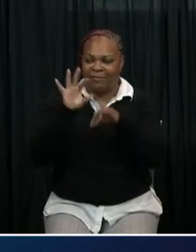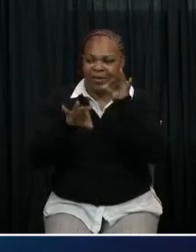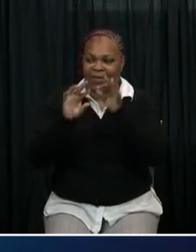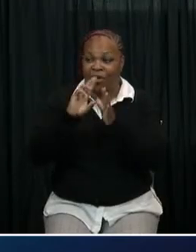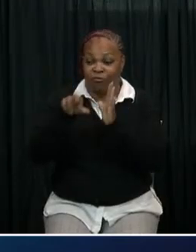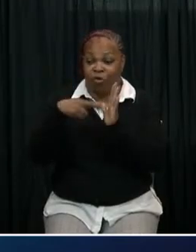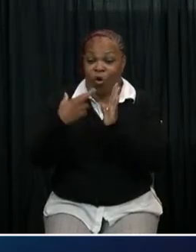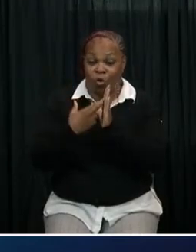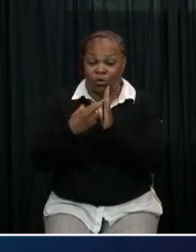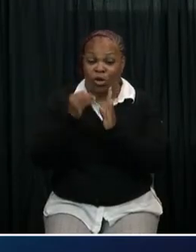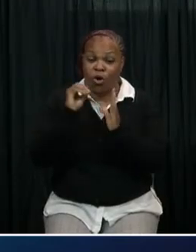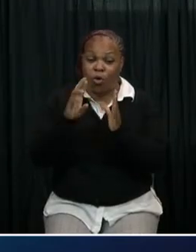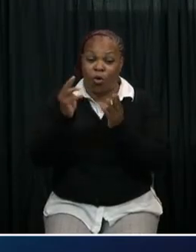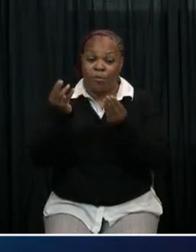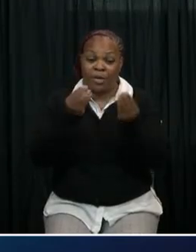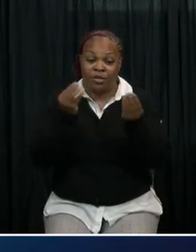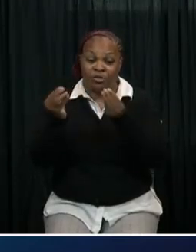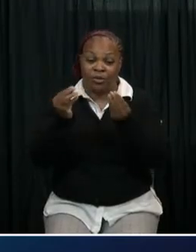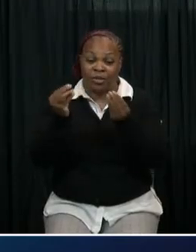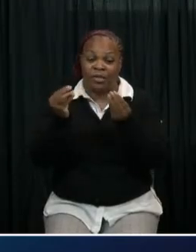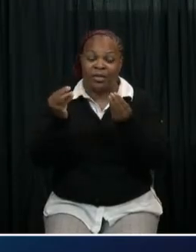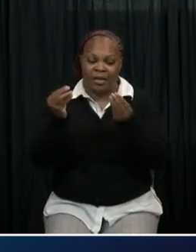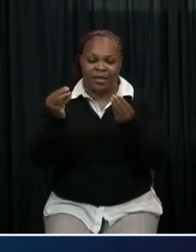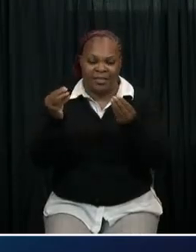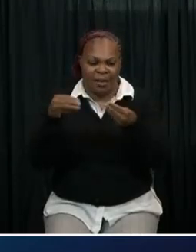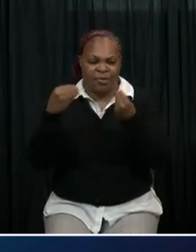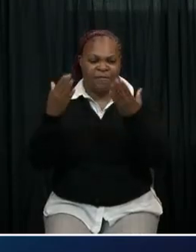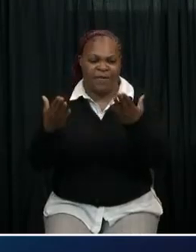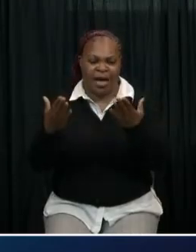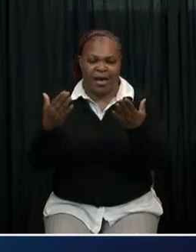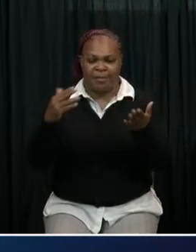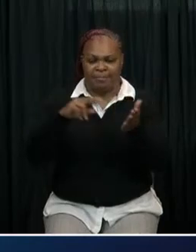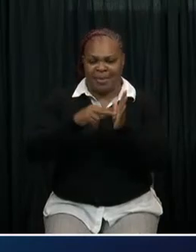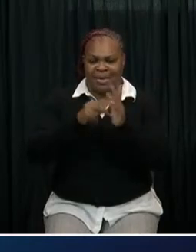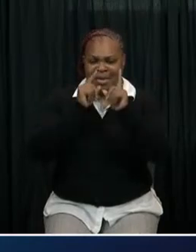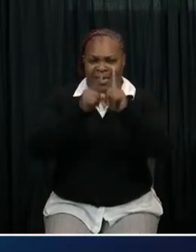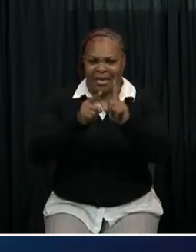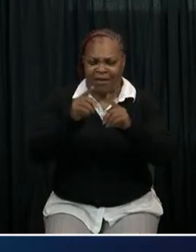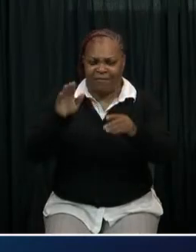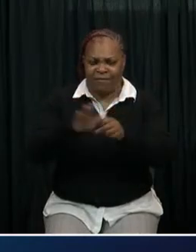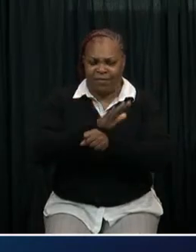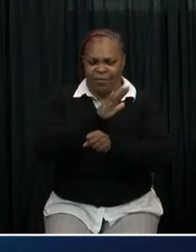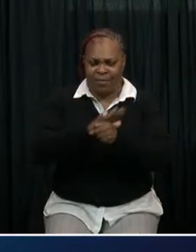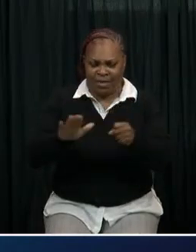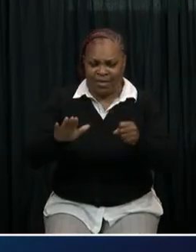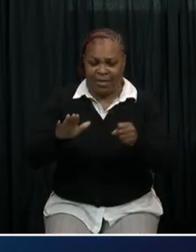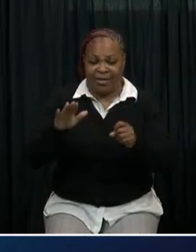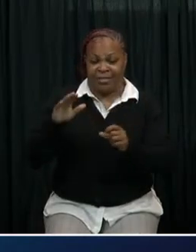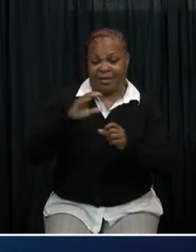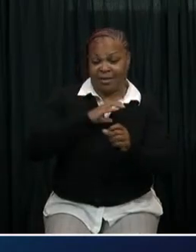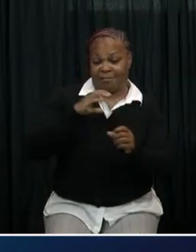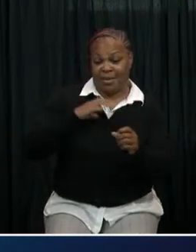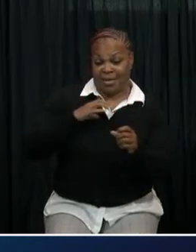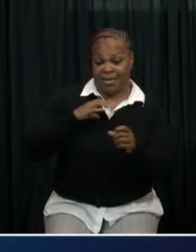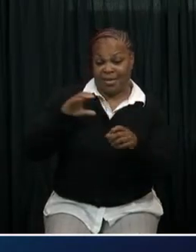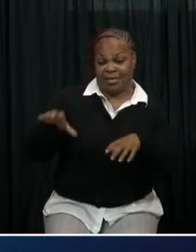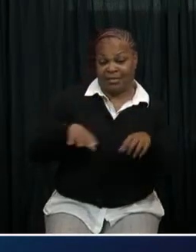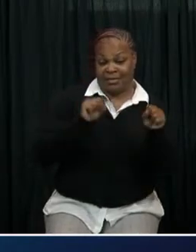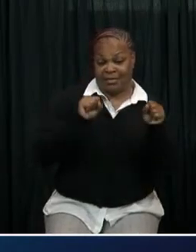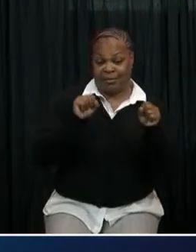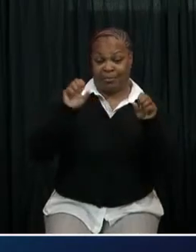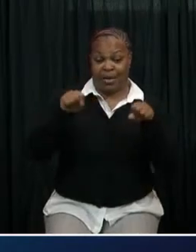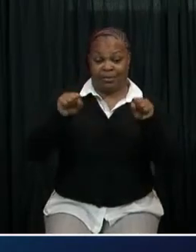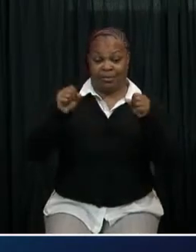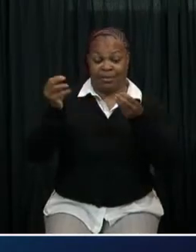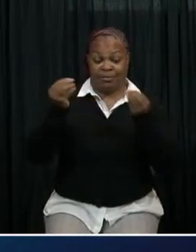roles or ministries that bring a sense of meaning and fulfillment. The committee is chaired by the Possibility